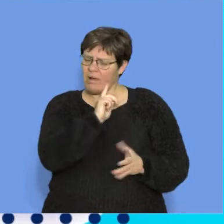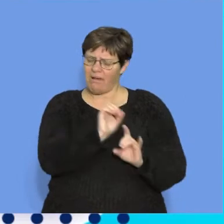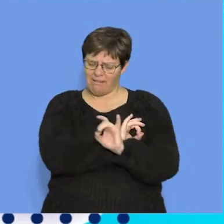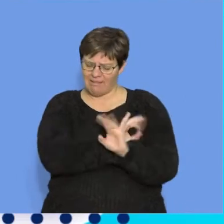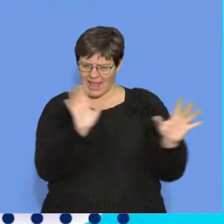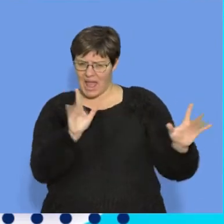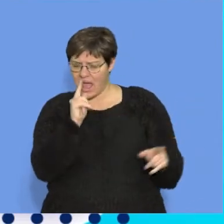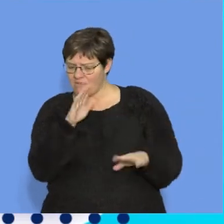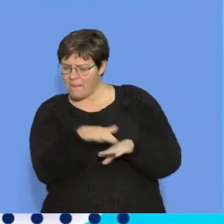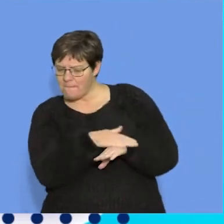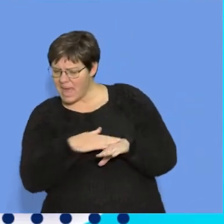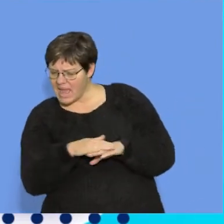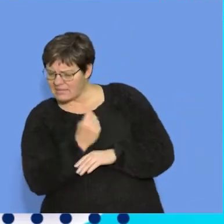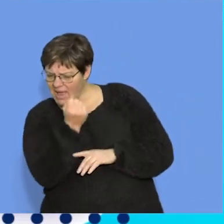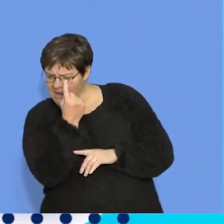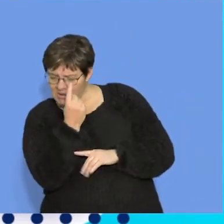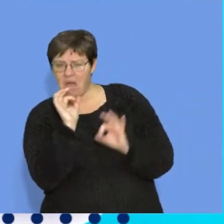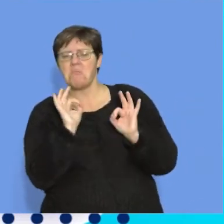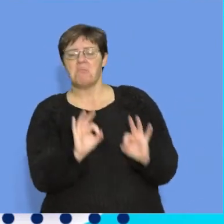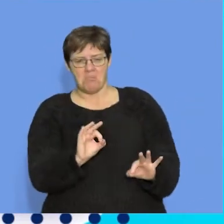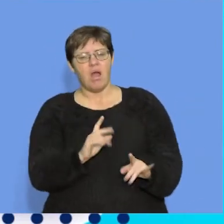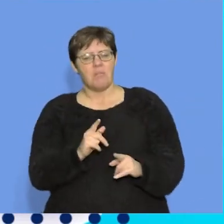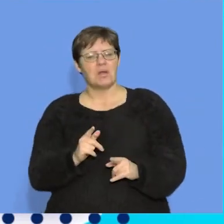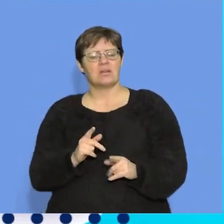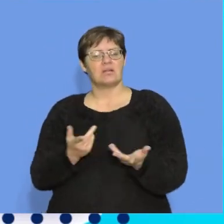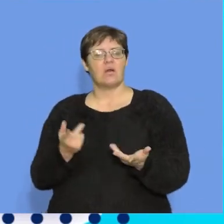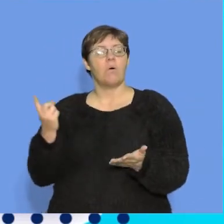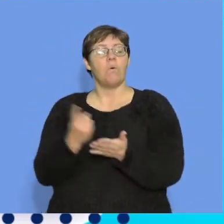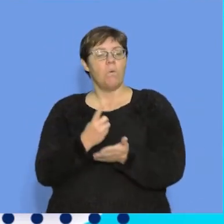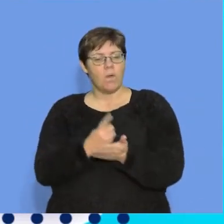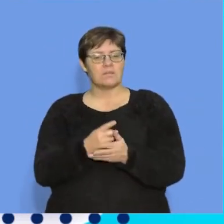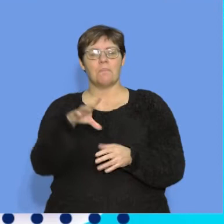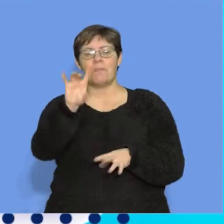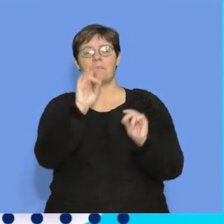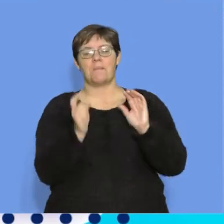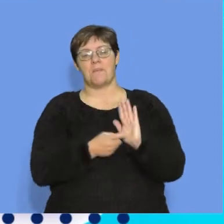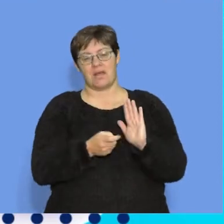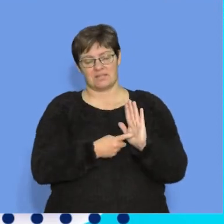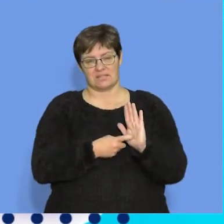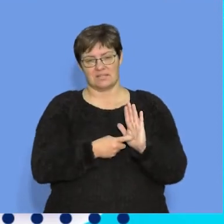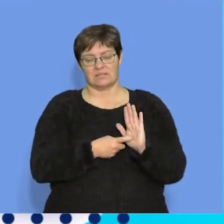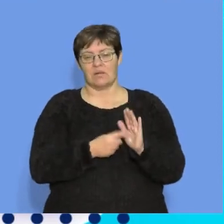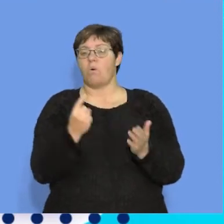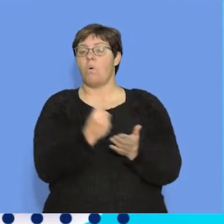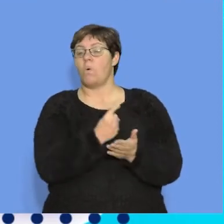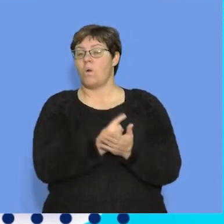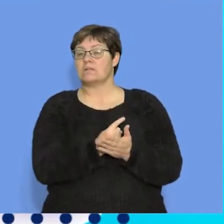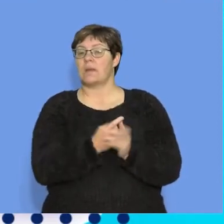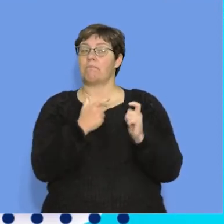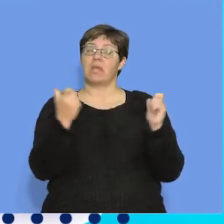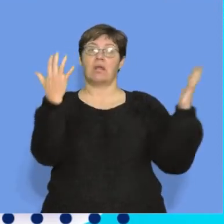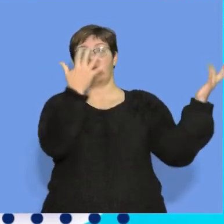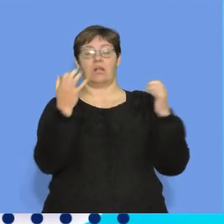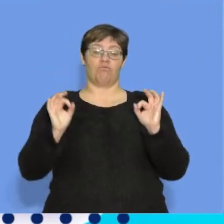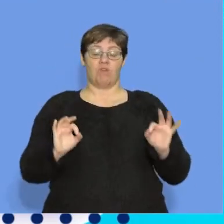if you get the basics in line. And you know what? You'll always be able to pick up marks. You don't have to always get the big